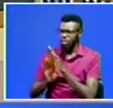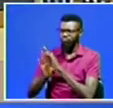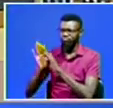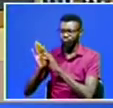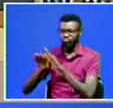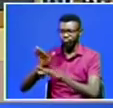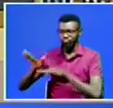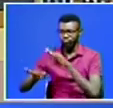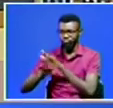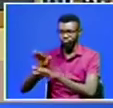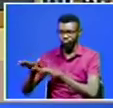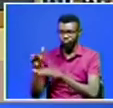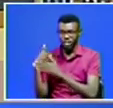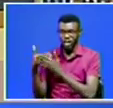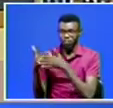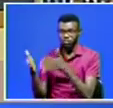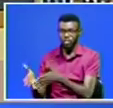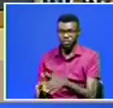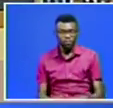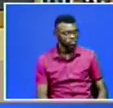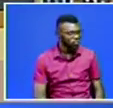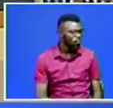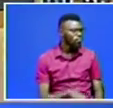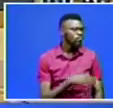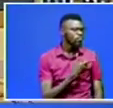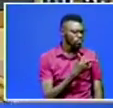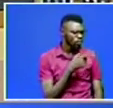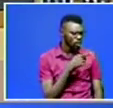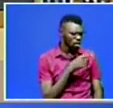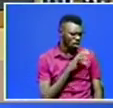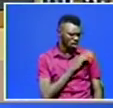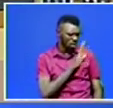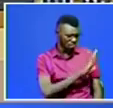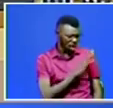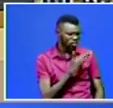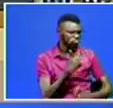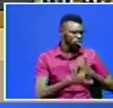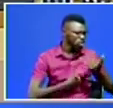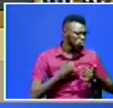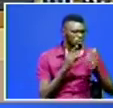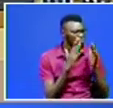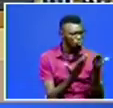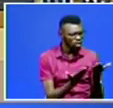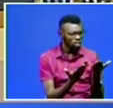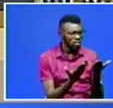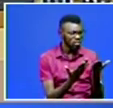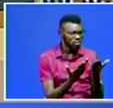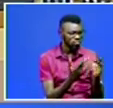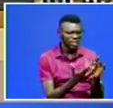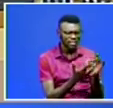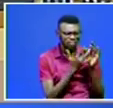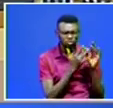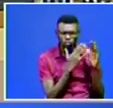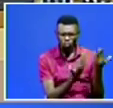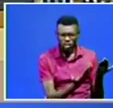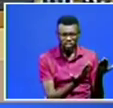step until now. What's the most favorite thing about your character? Something that stands out about Selina, the